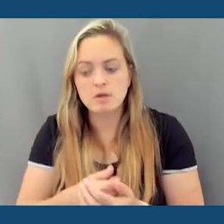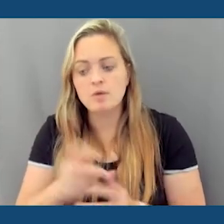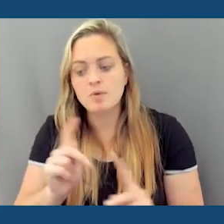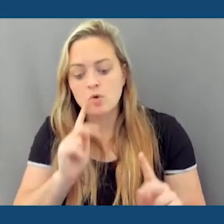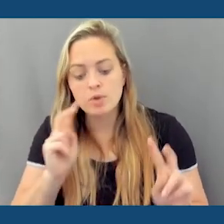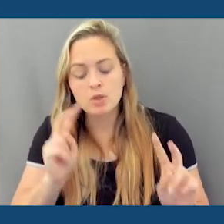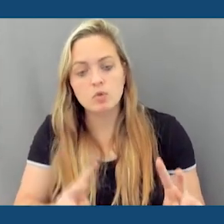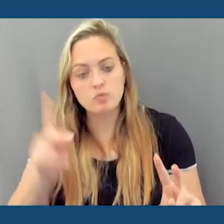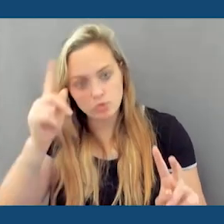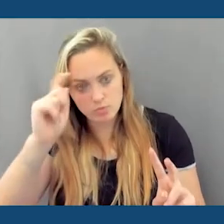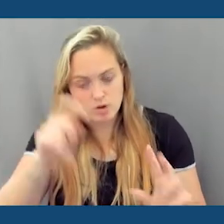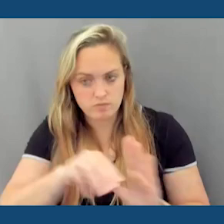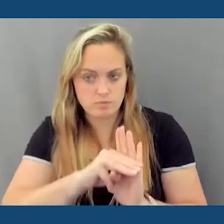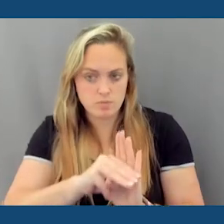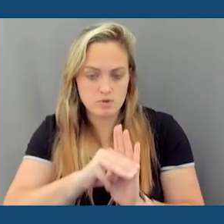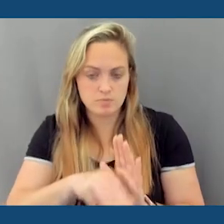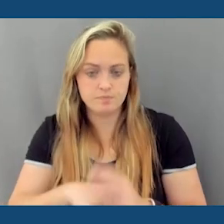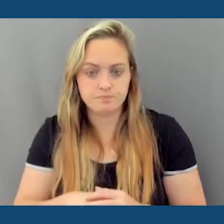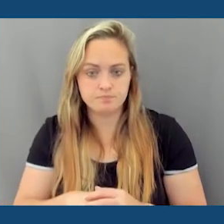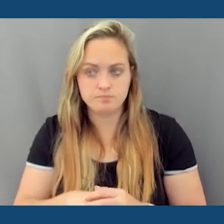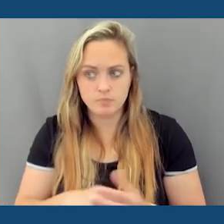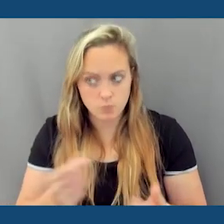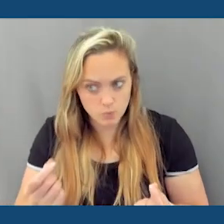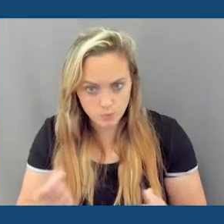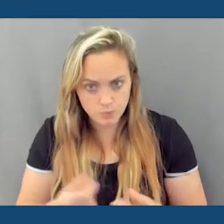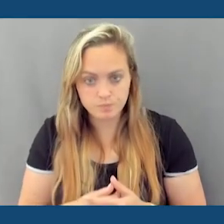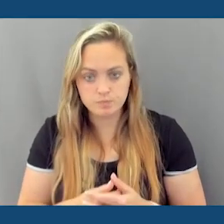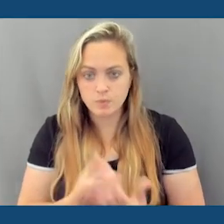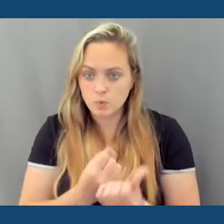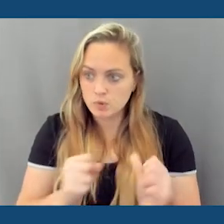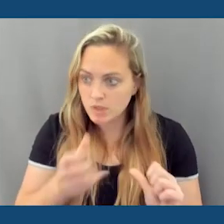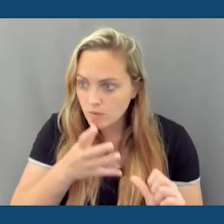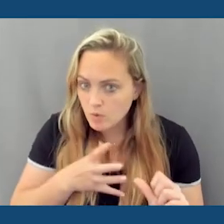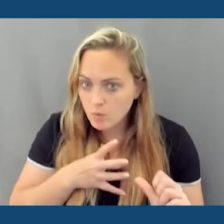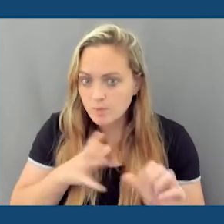for the model of what to do to save women and